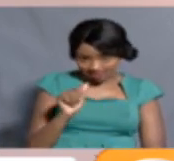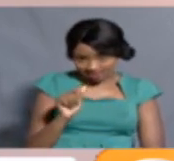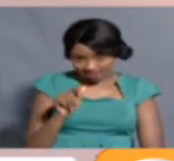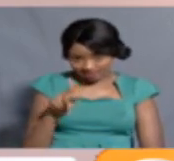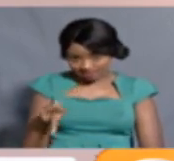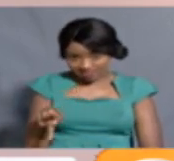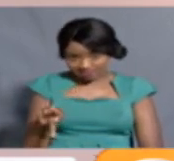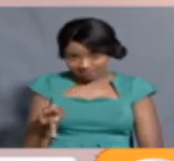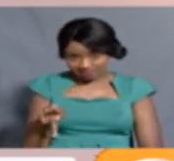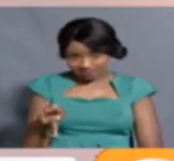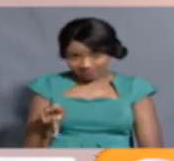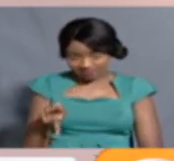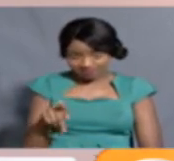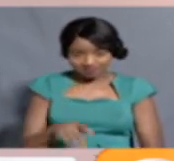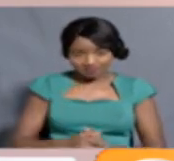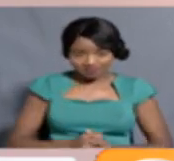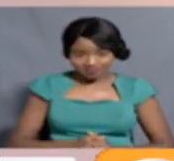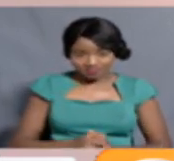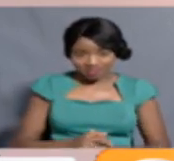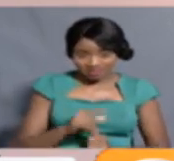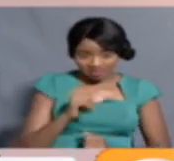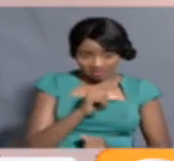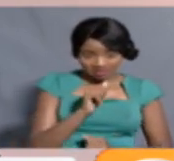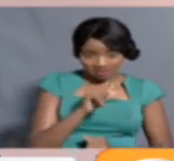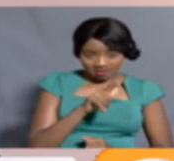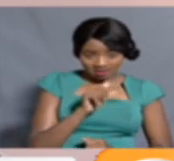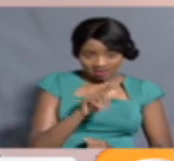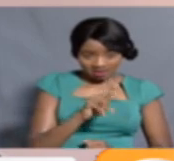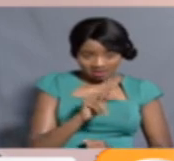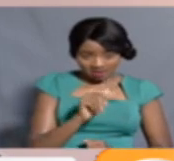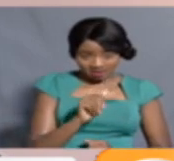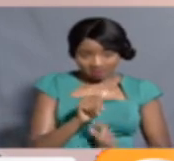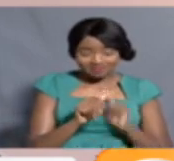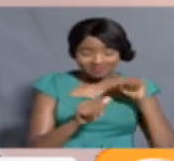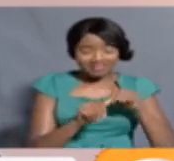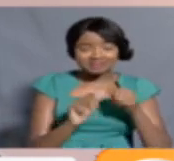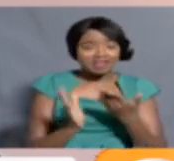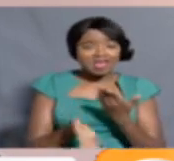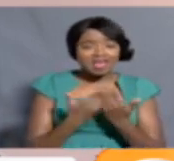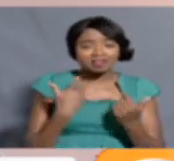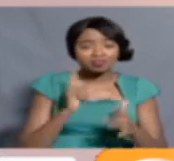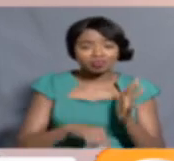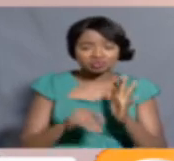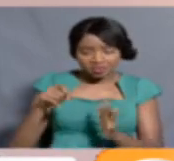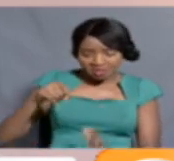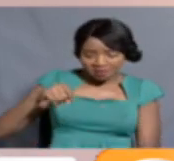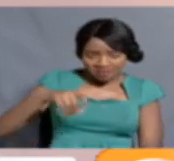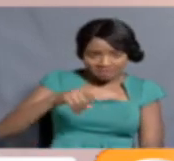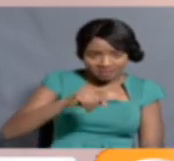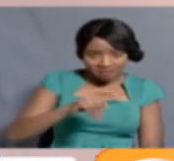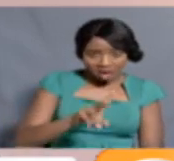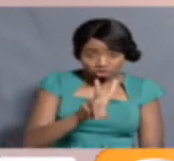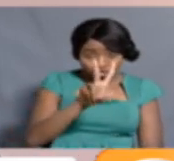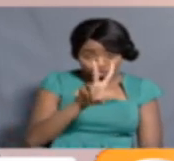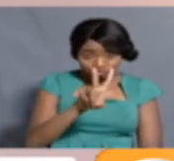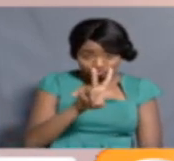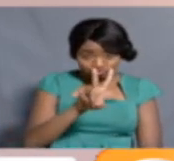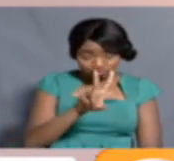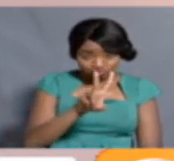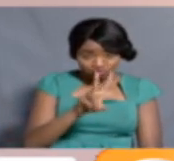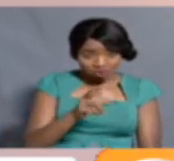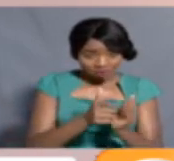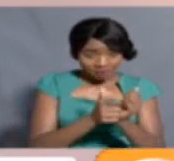4,000 shillings. This Galana was supposed to make sure that we are growing two crops, not dependent on rain, by the way. Yeah, it was to move us